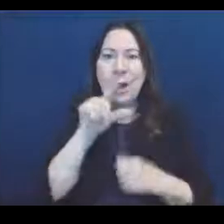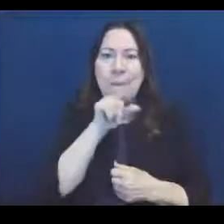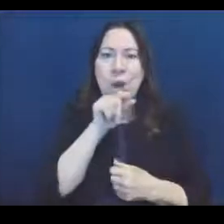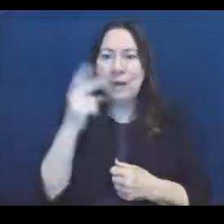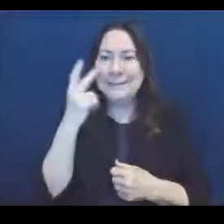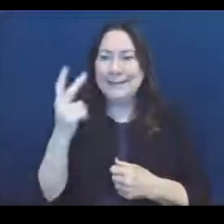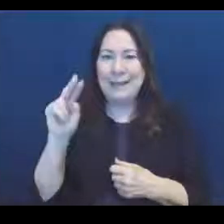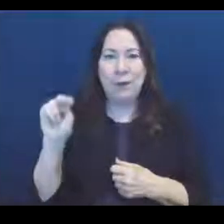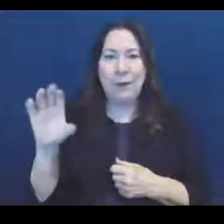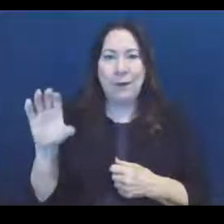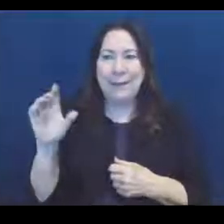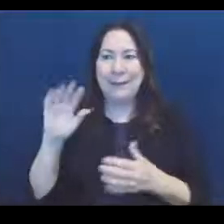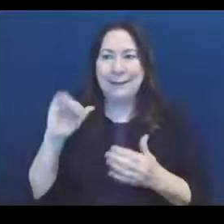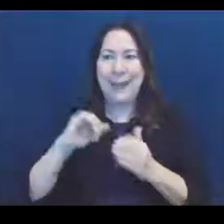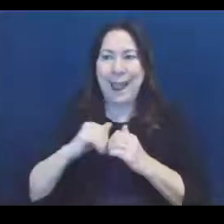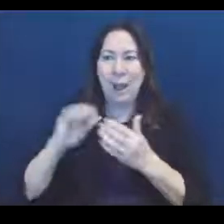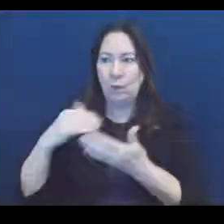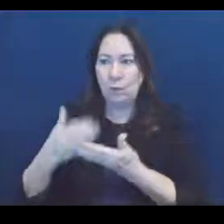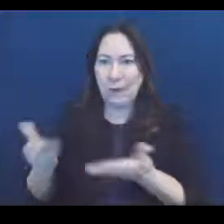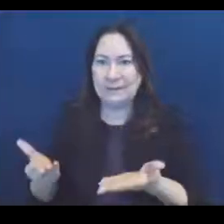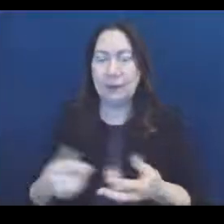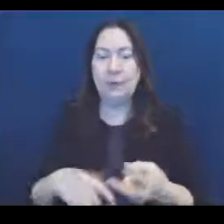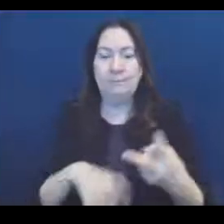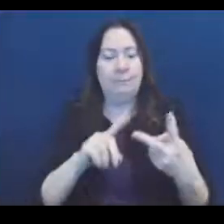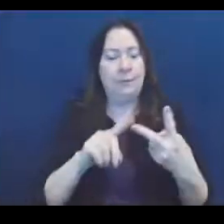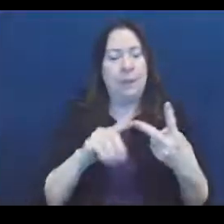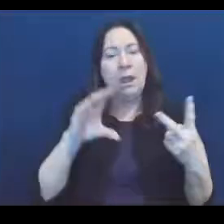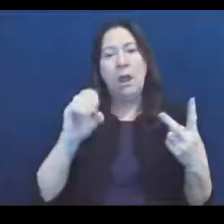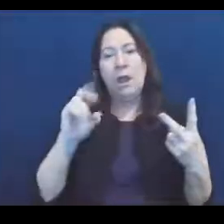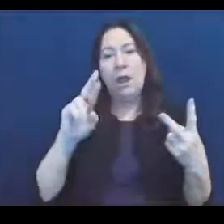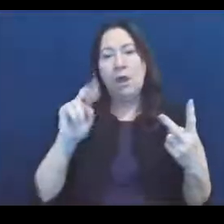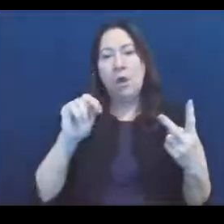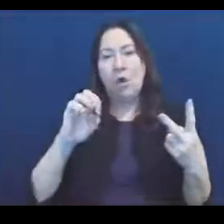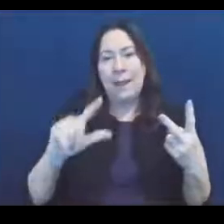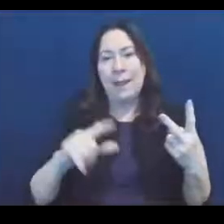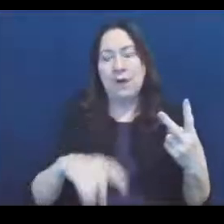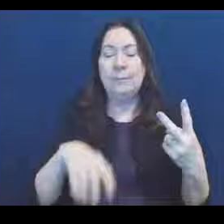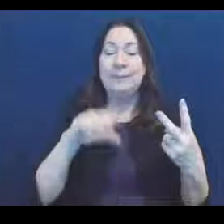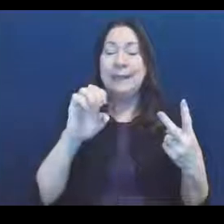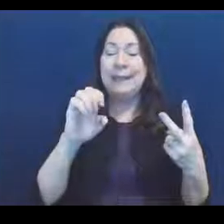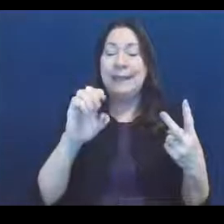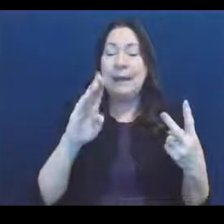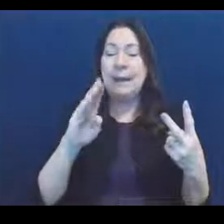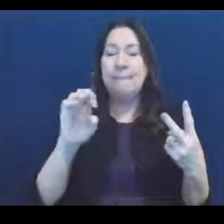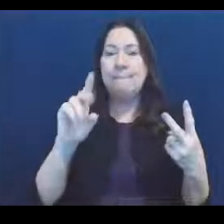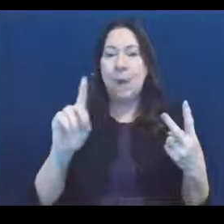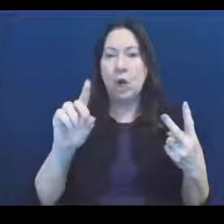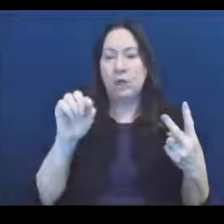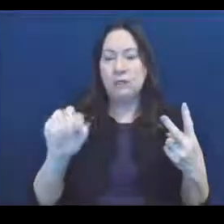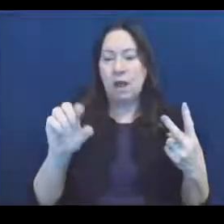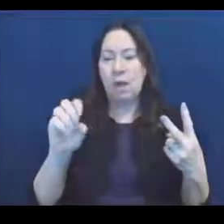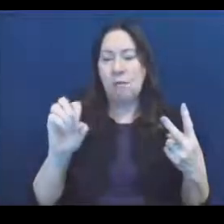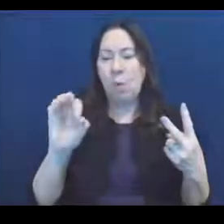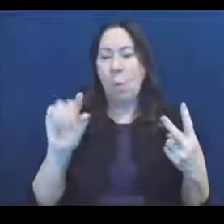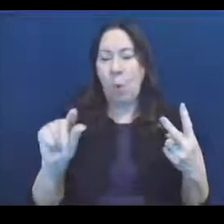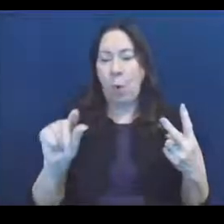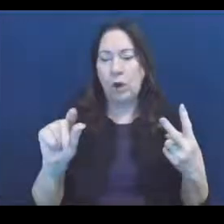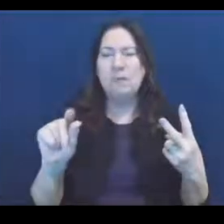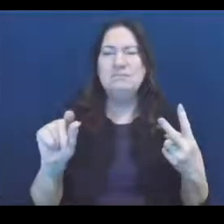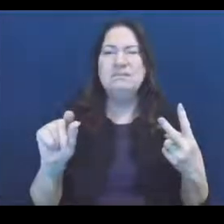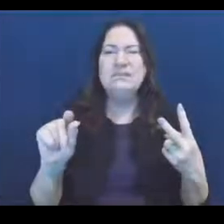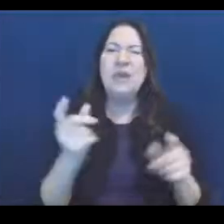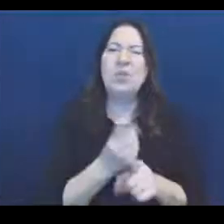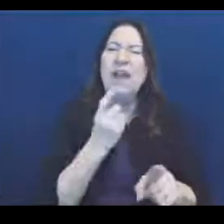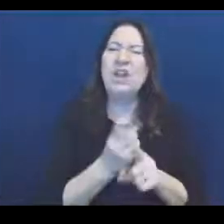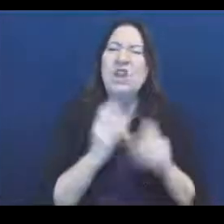got here. Another is another Cornell University site, ebird.org. It's sort of a citizen science portal where